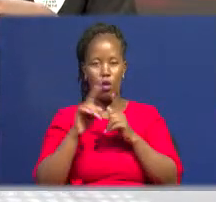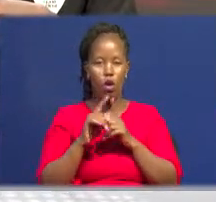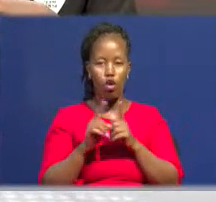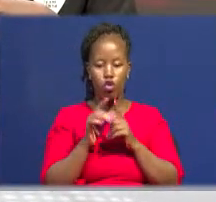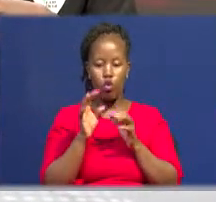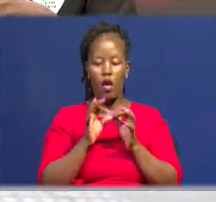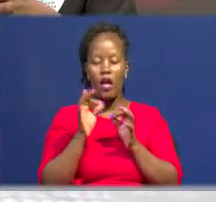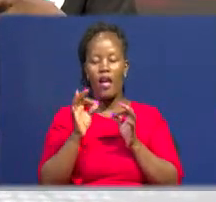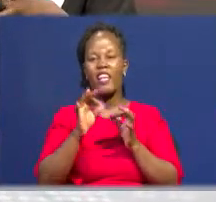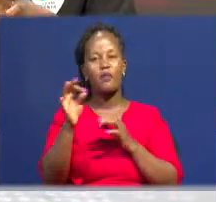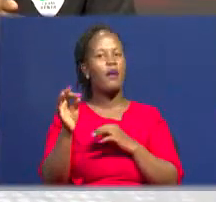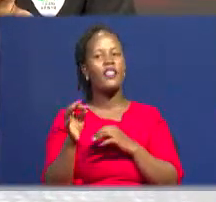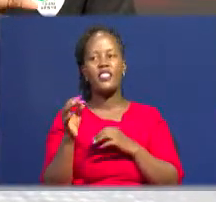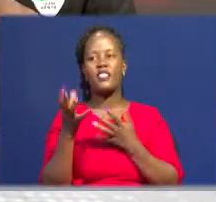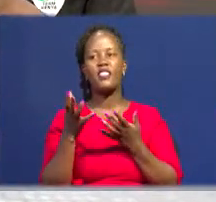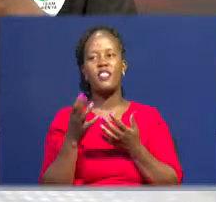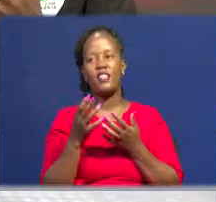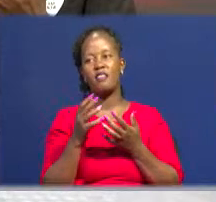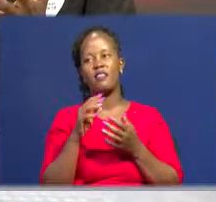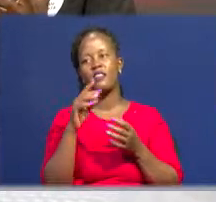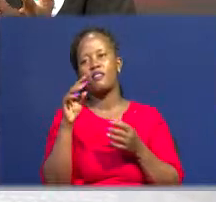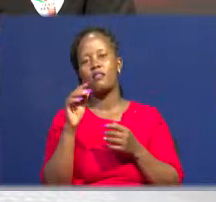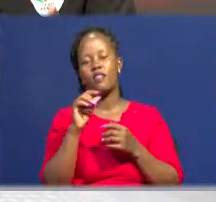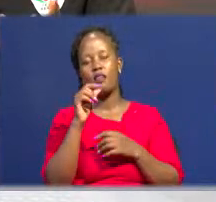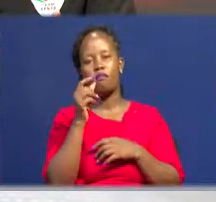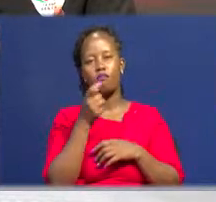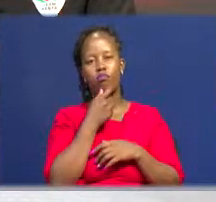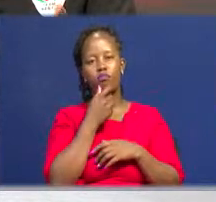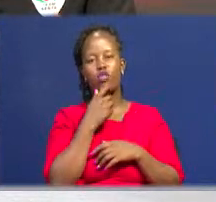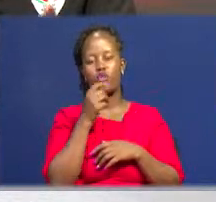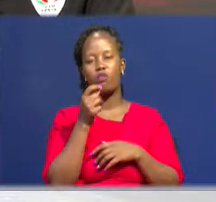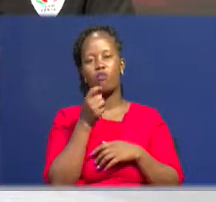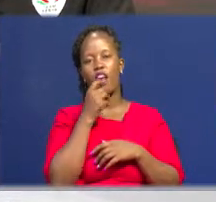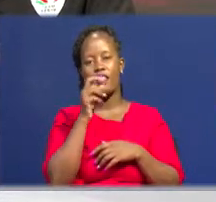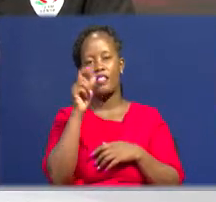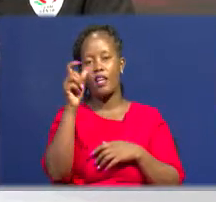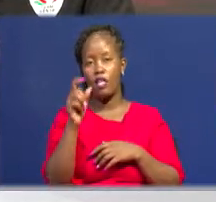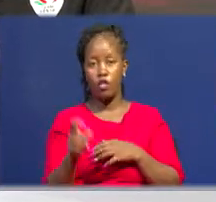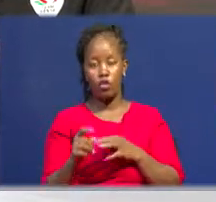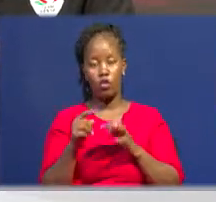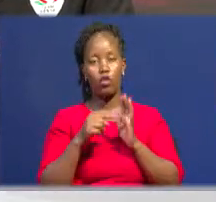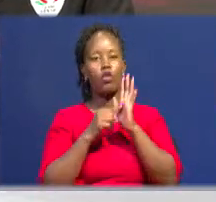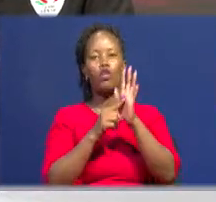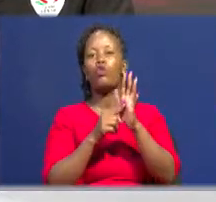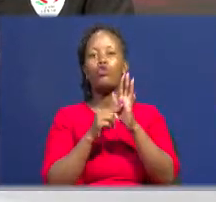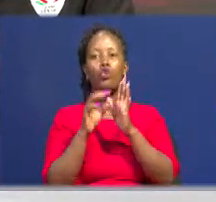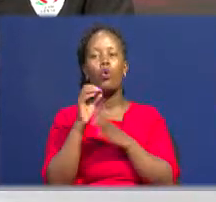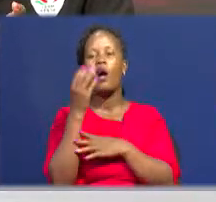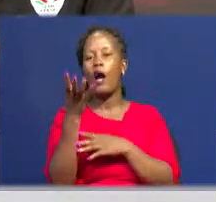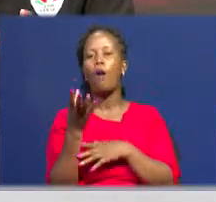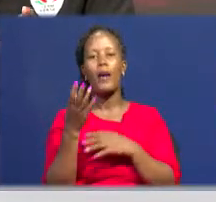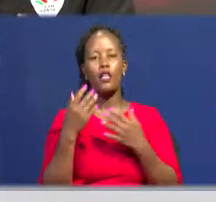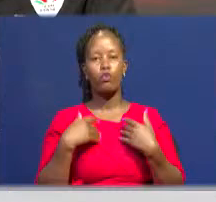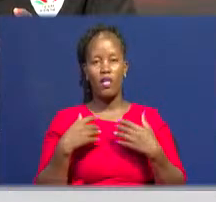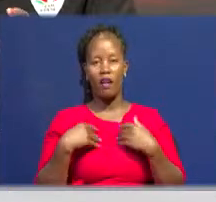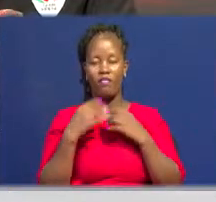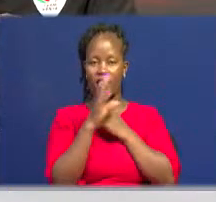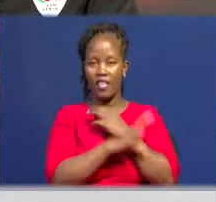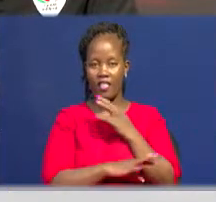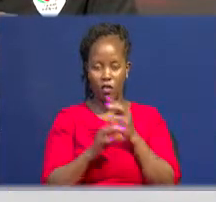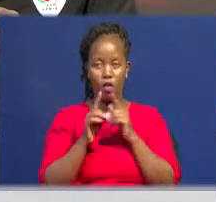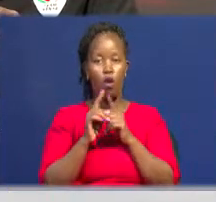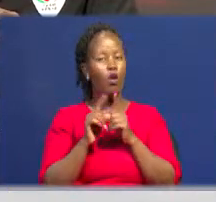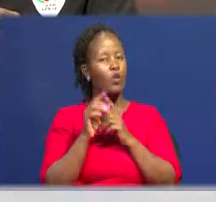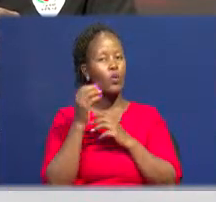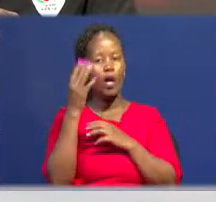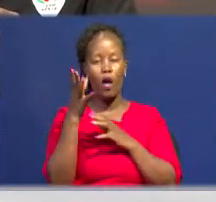well, so that we can just show Kenyans how much we have as a country and how much we can do,